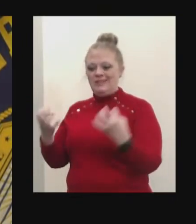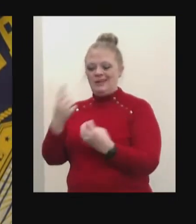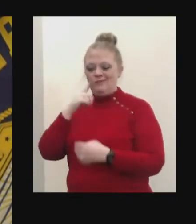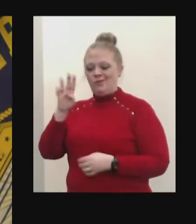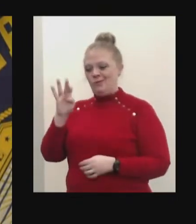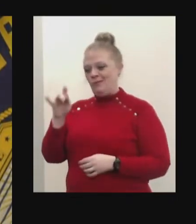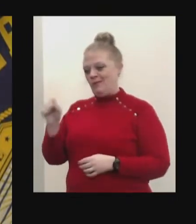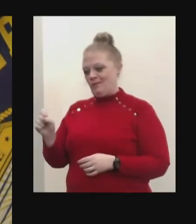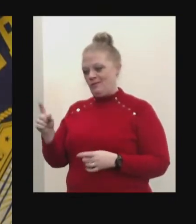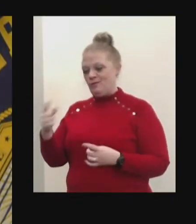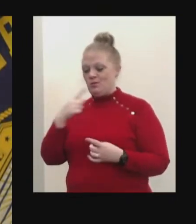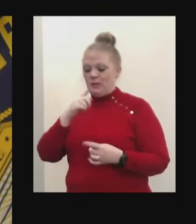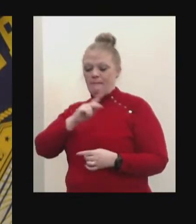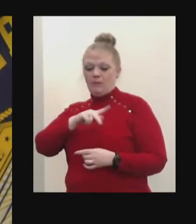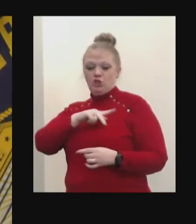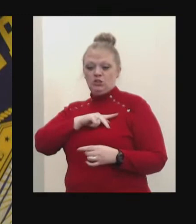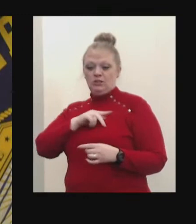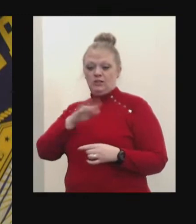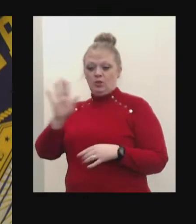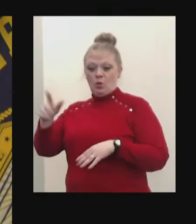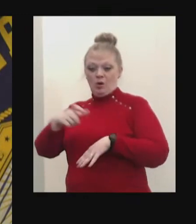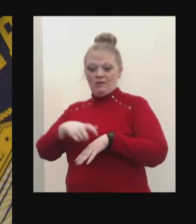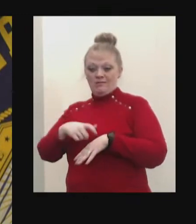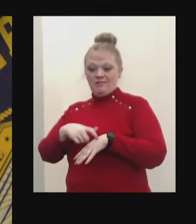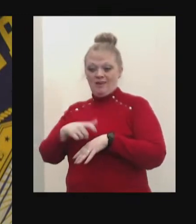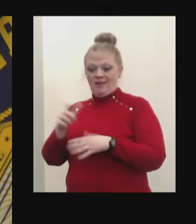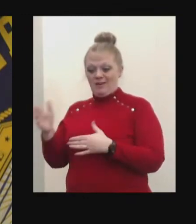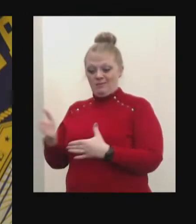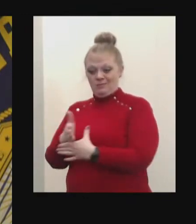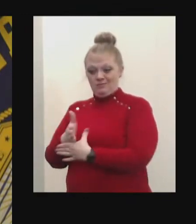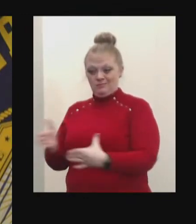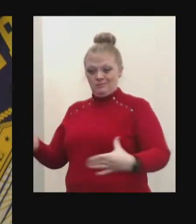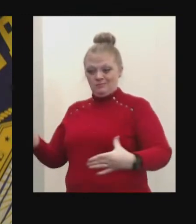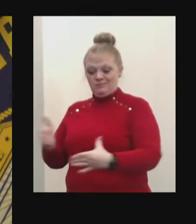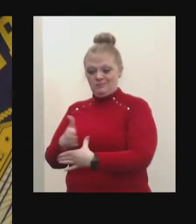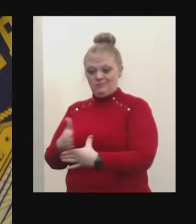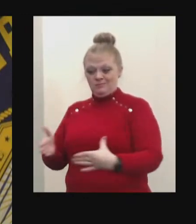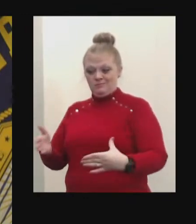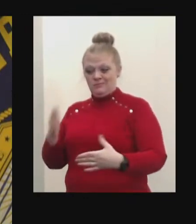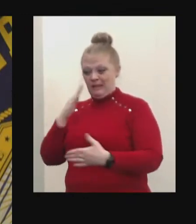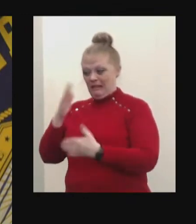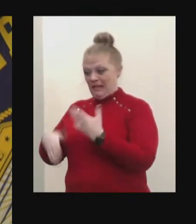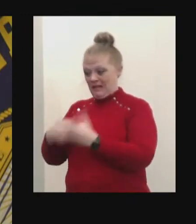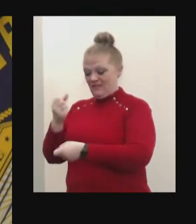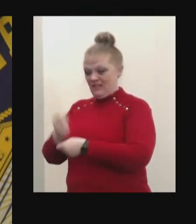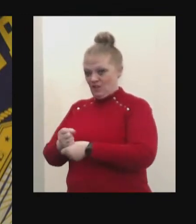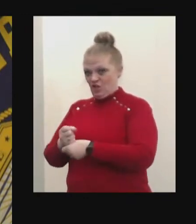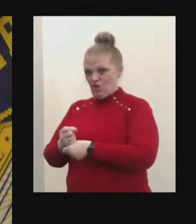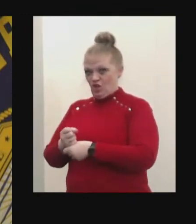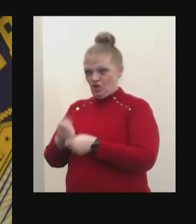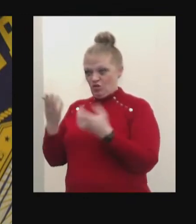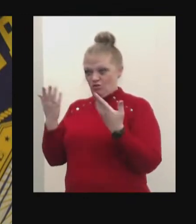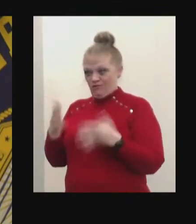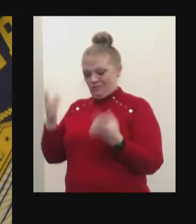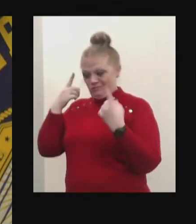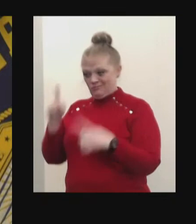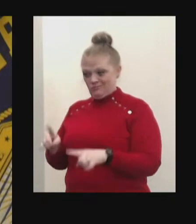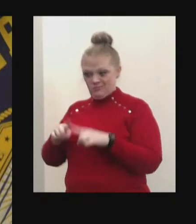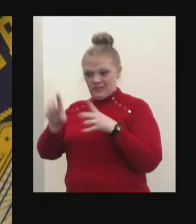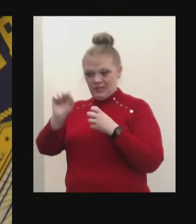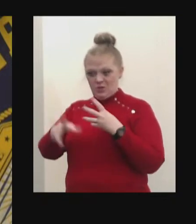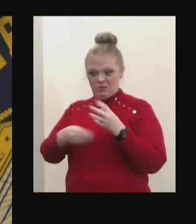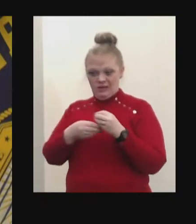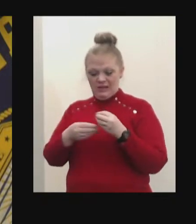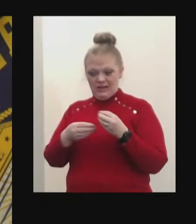said personally that your timeline would rather be for the end of the year to get a deal done, but can you add anything in terms of a